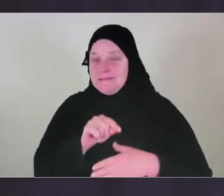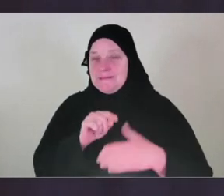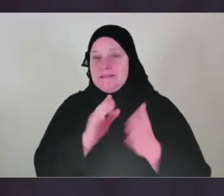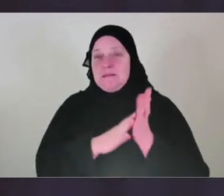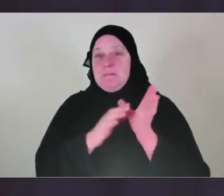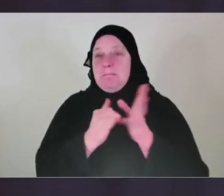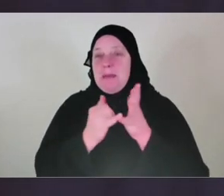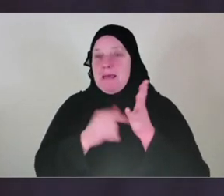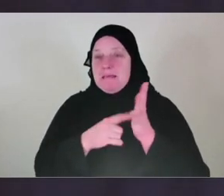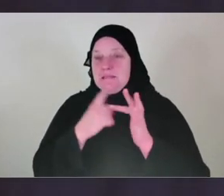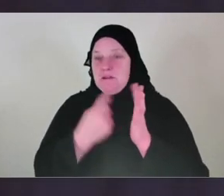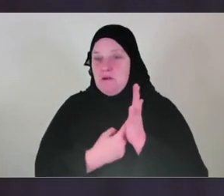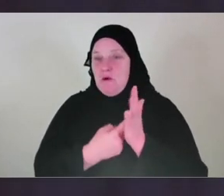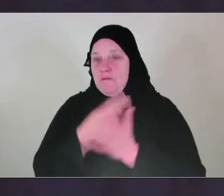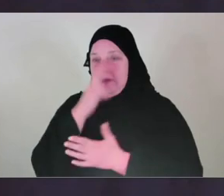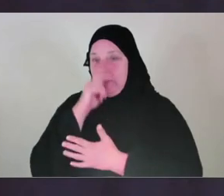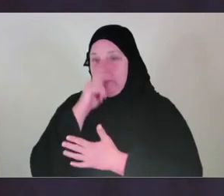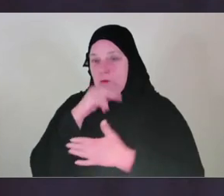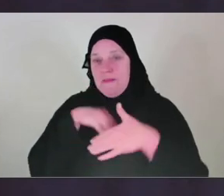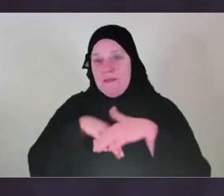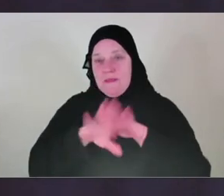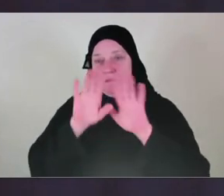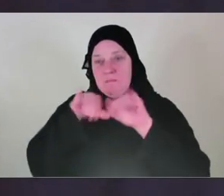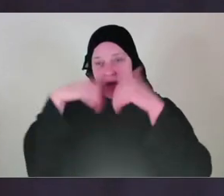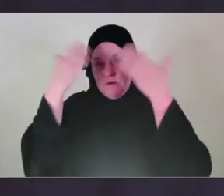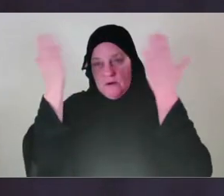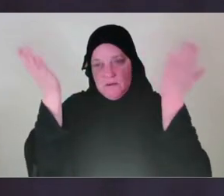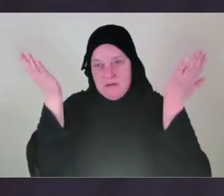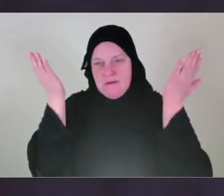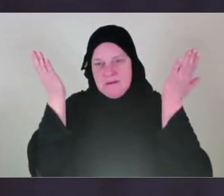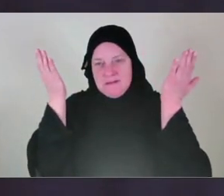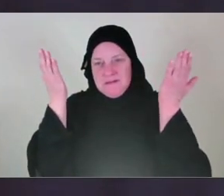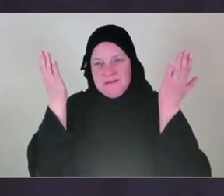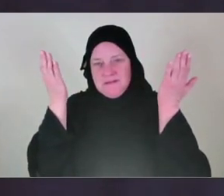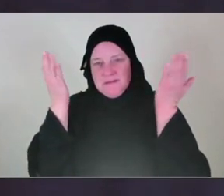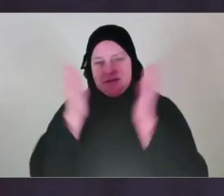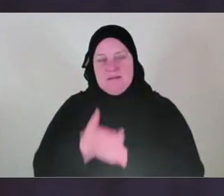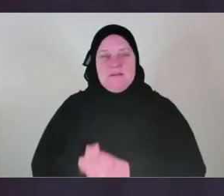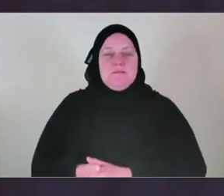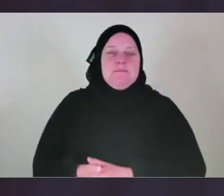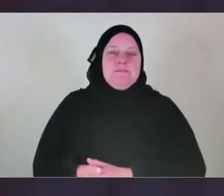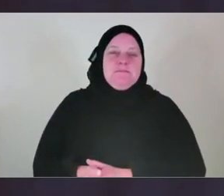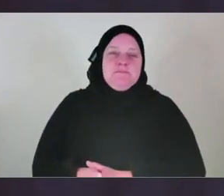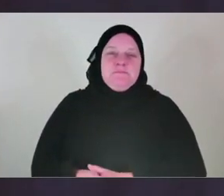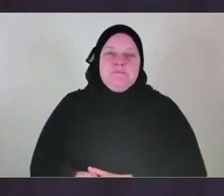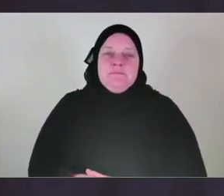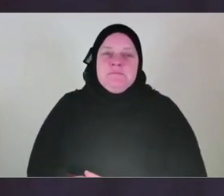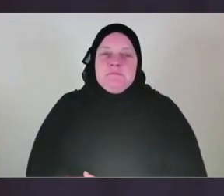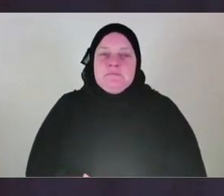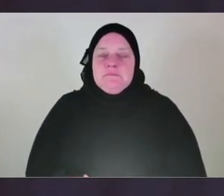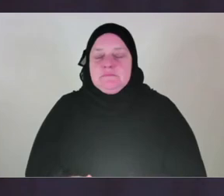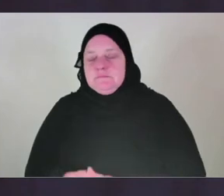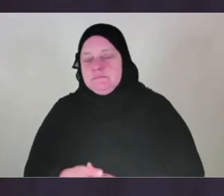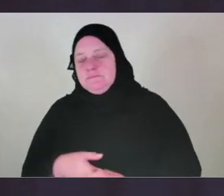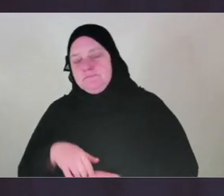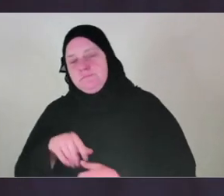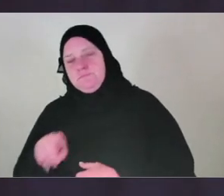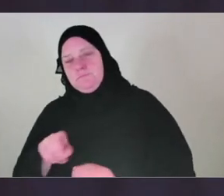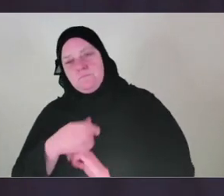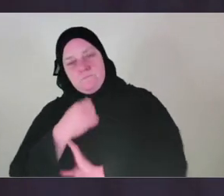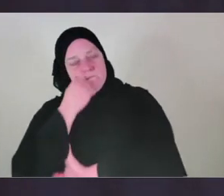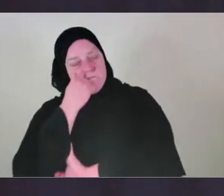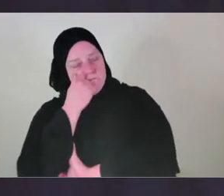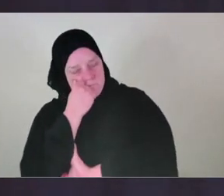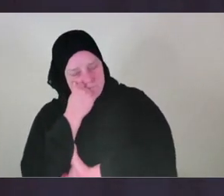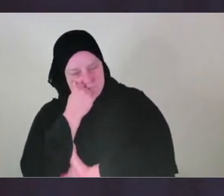So the Yahya has got nothing else. So he says, what do you say about the hadith? I'm going to try and